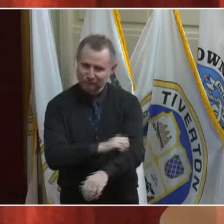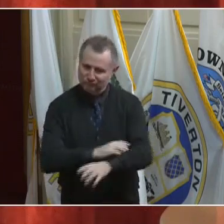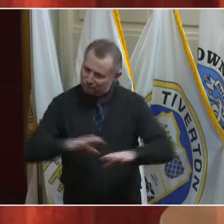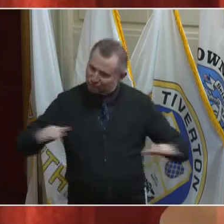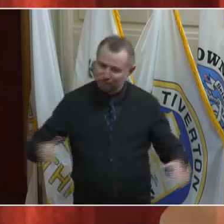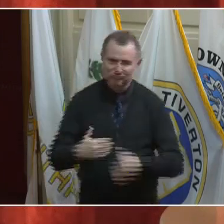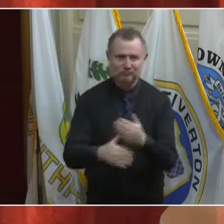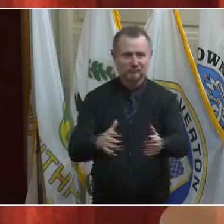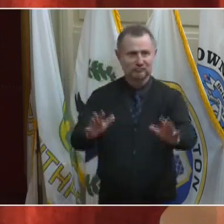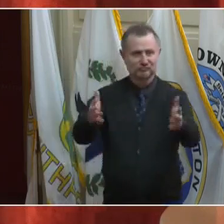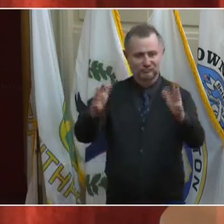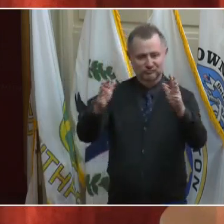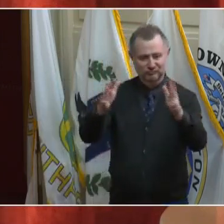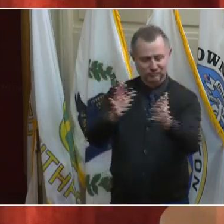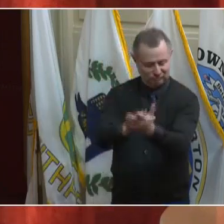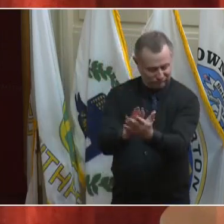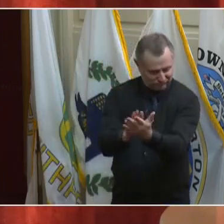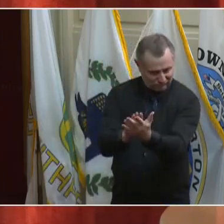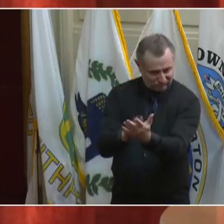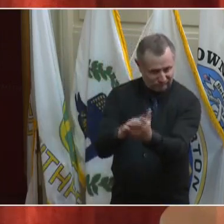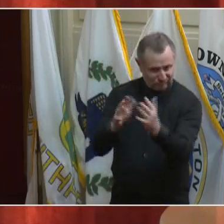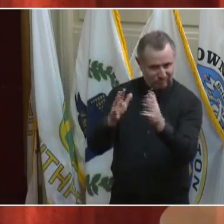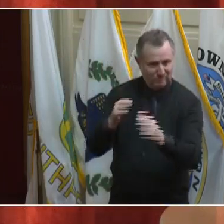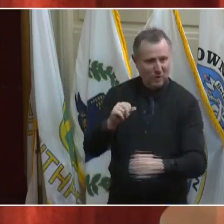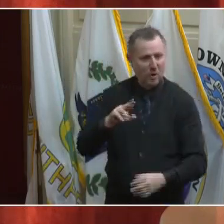Back in 2000, yes.